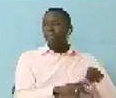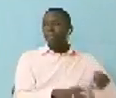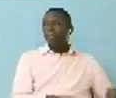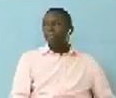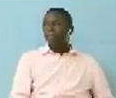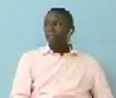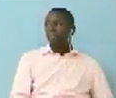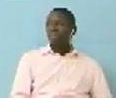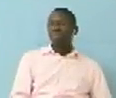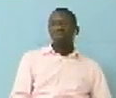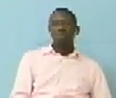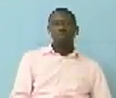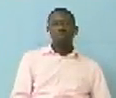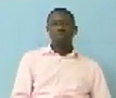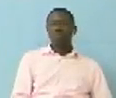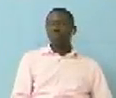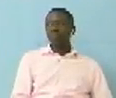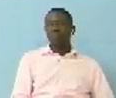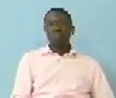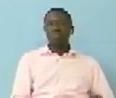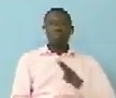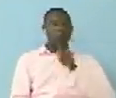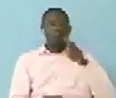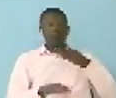It didn't end there